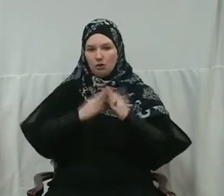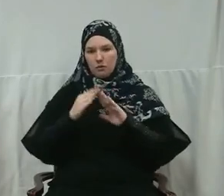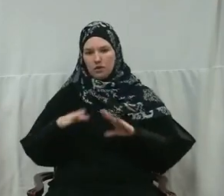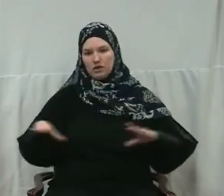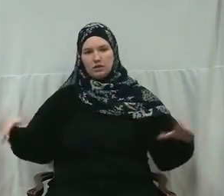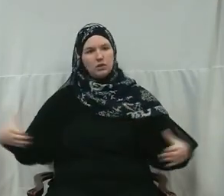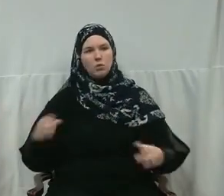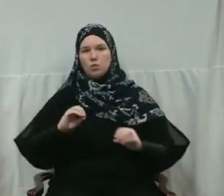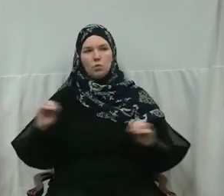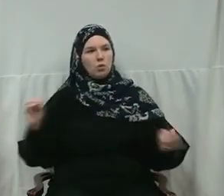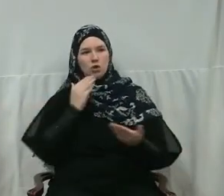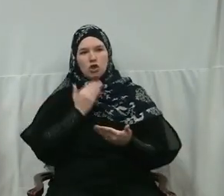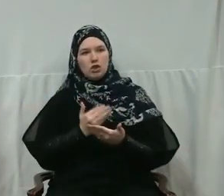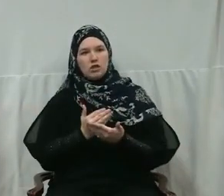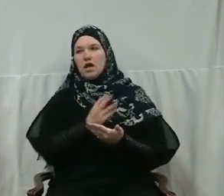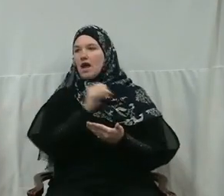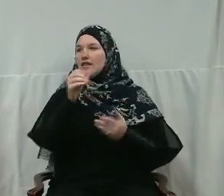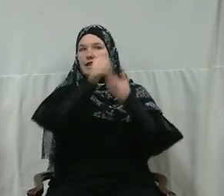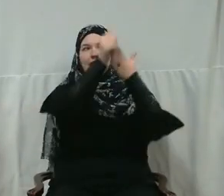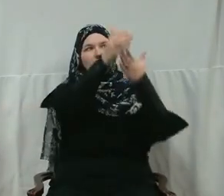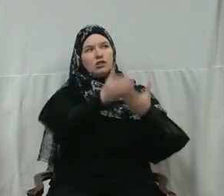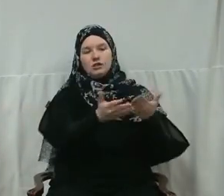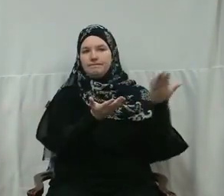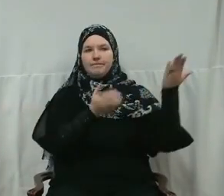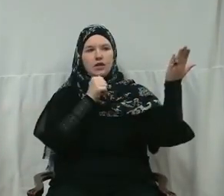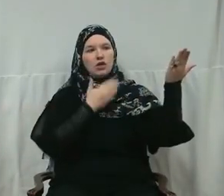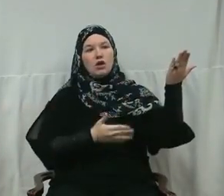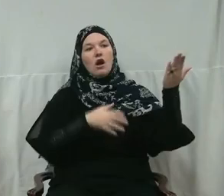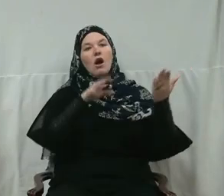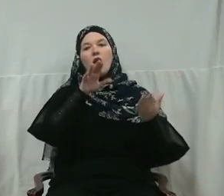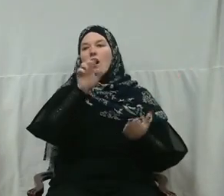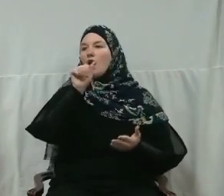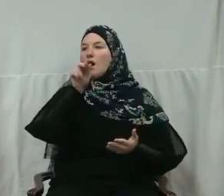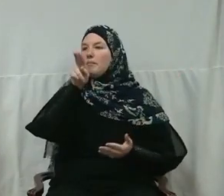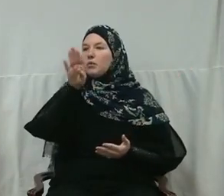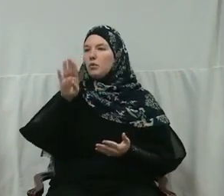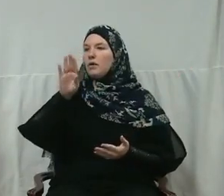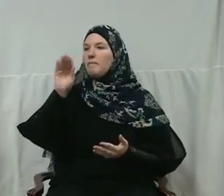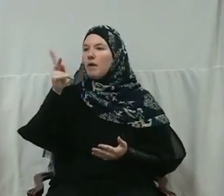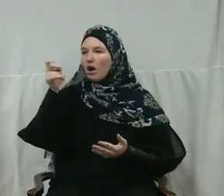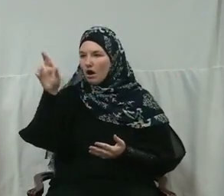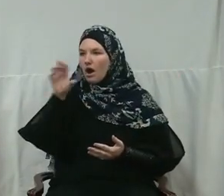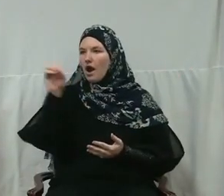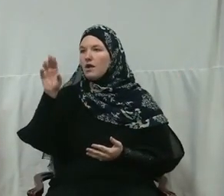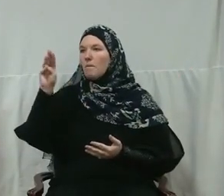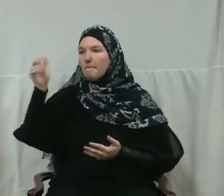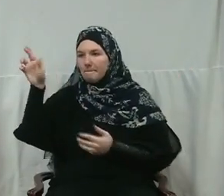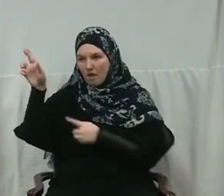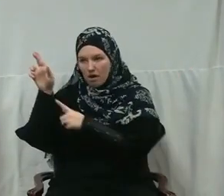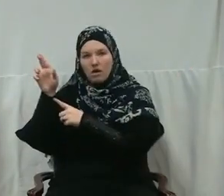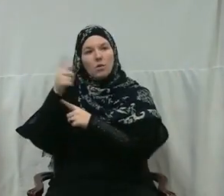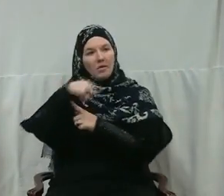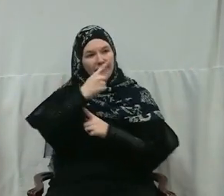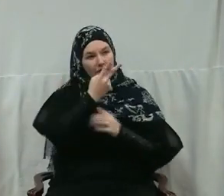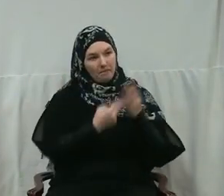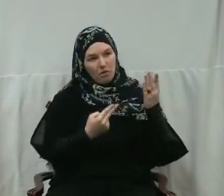have goodness, neither does the leadership. Abu Bakr and Umar ibn Khattab radiallahu anhuma, when they took